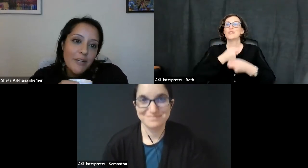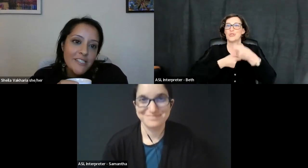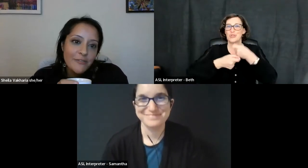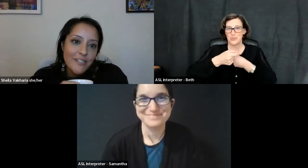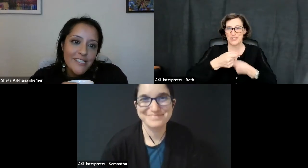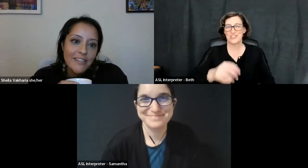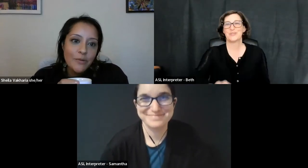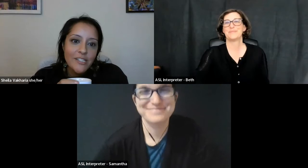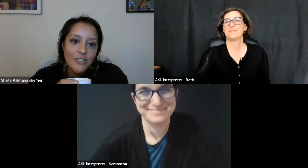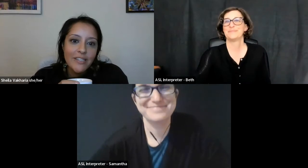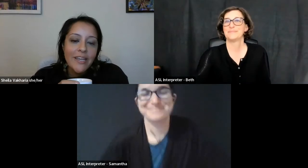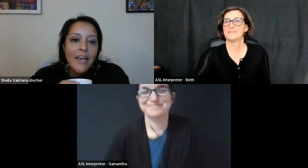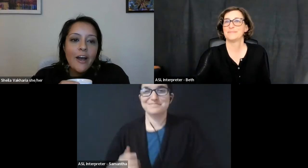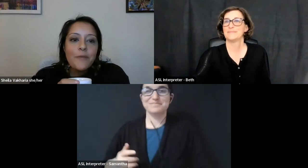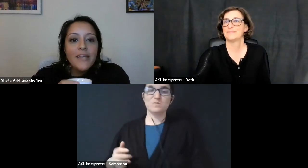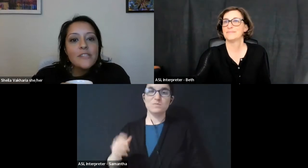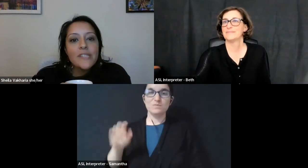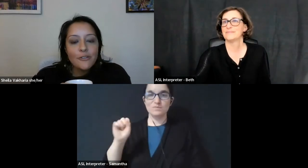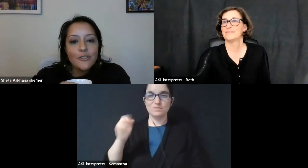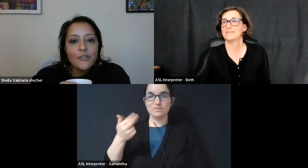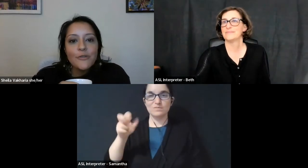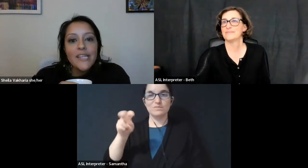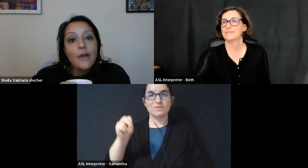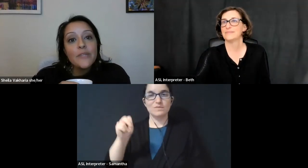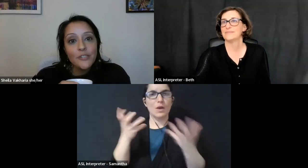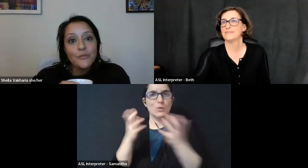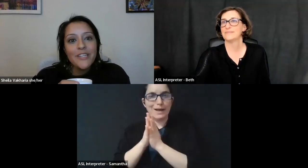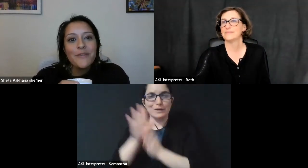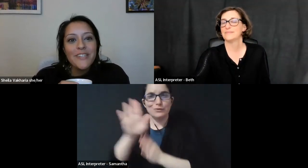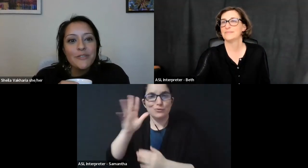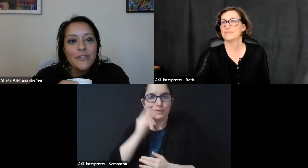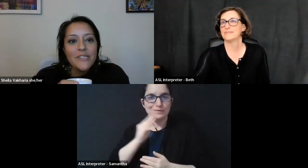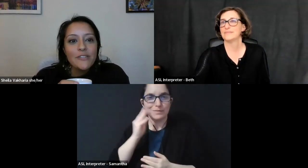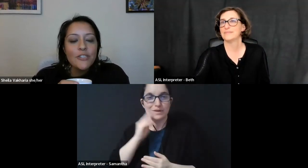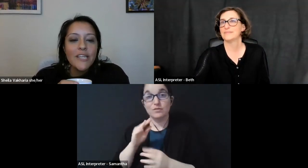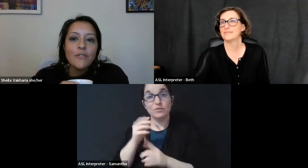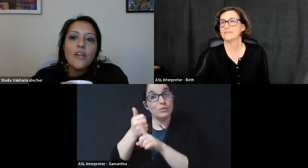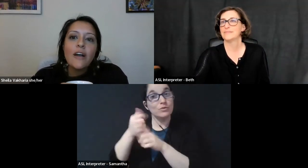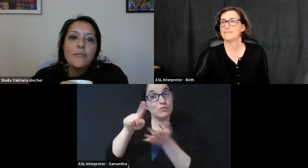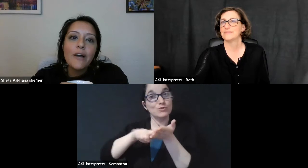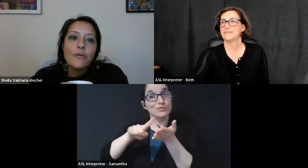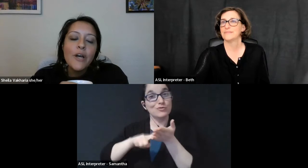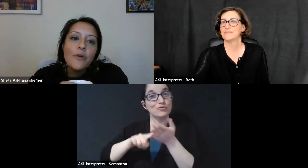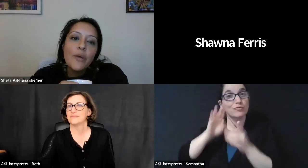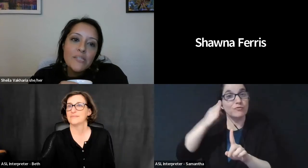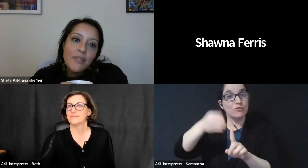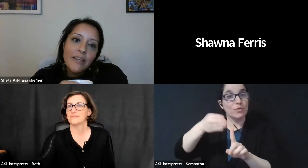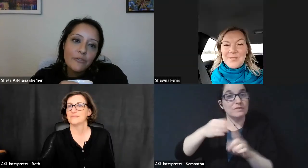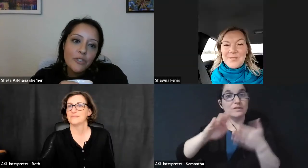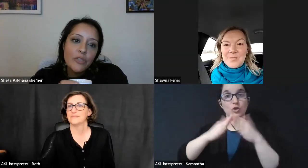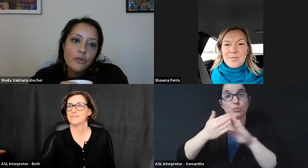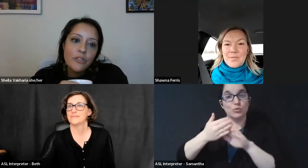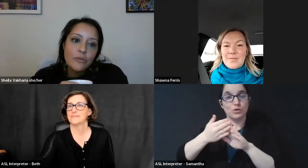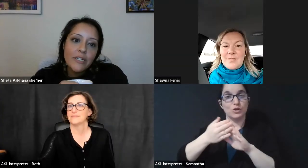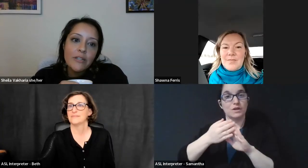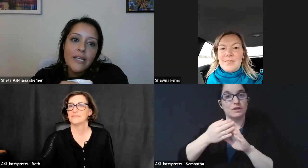off the responses for this next question. As a researcher who's now been doing community-driven research, can you talk about what it's been like